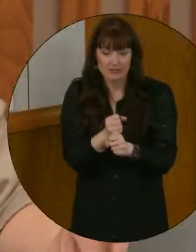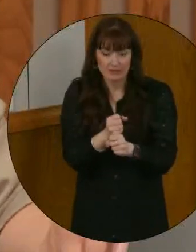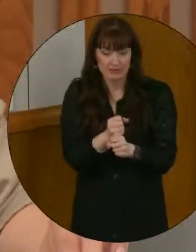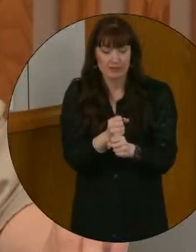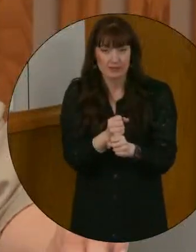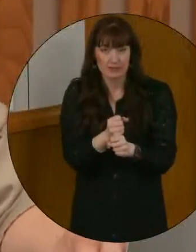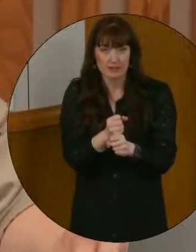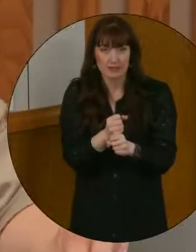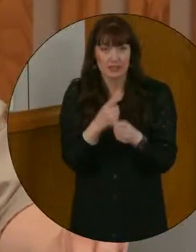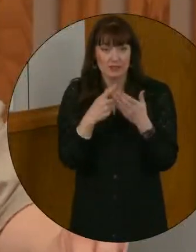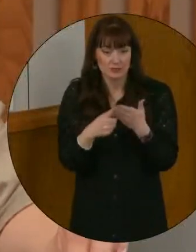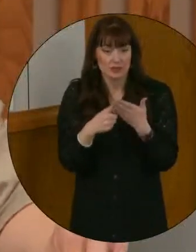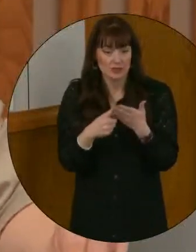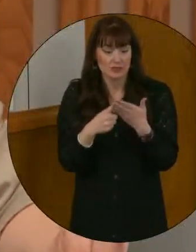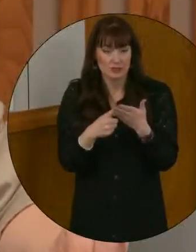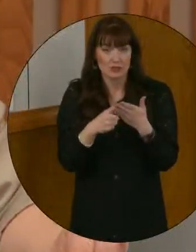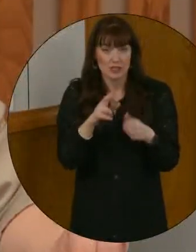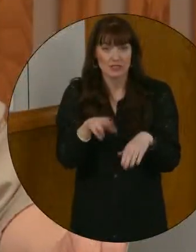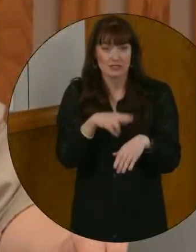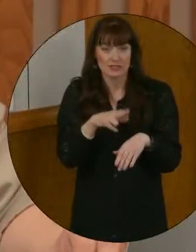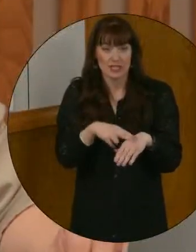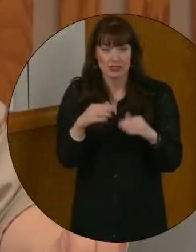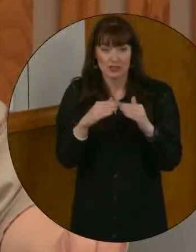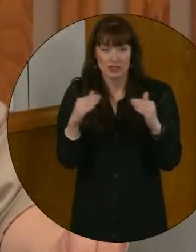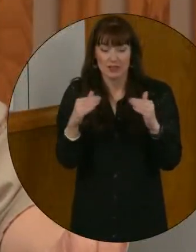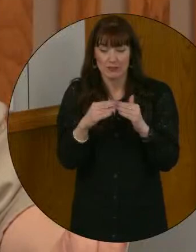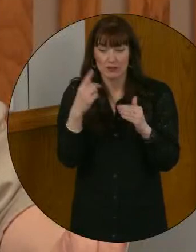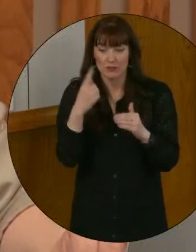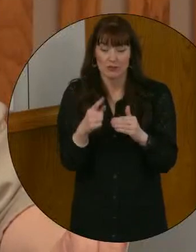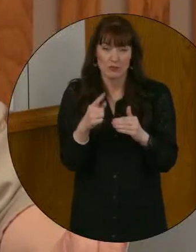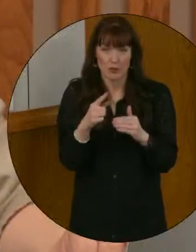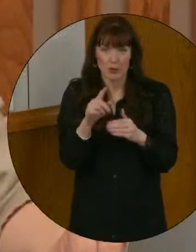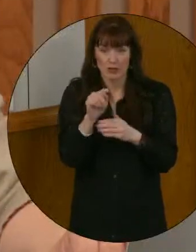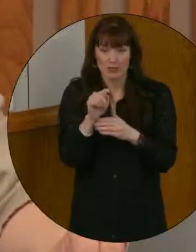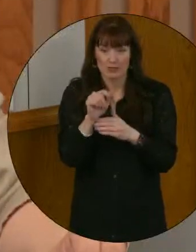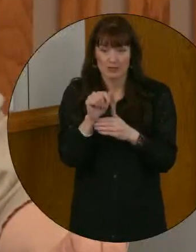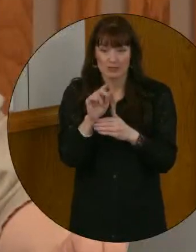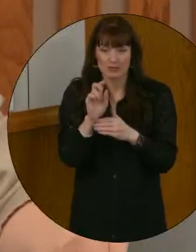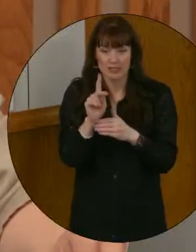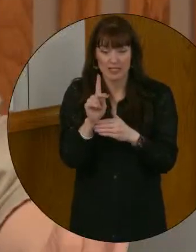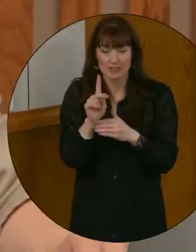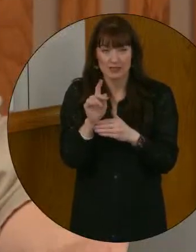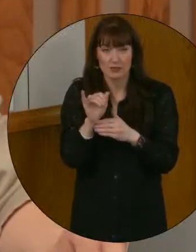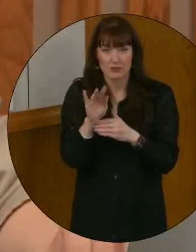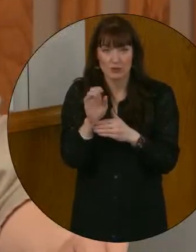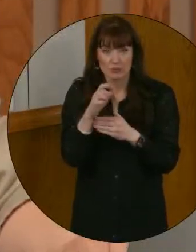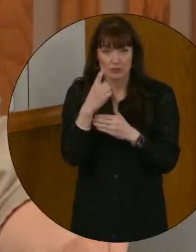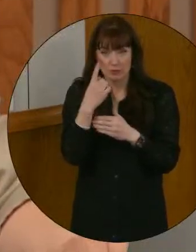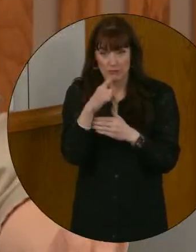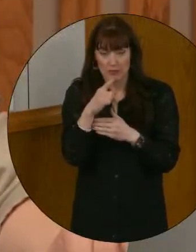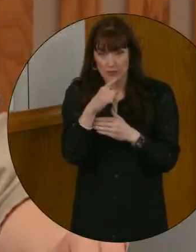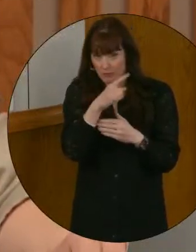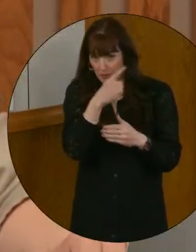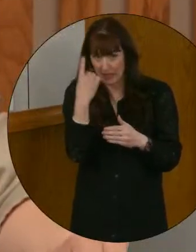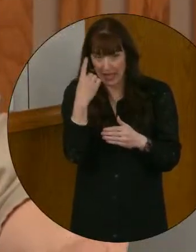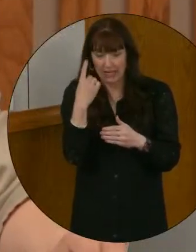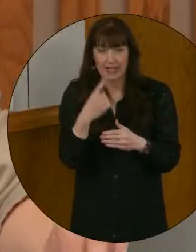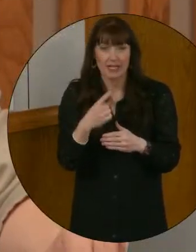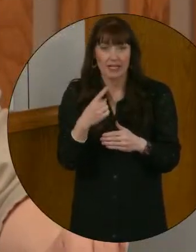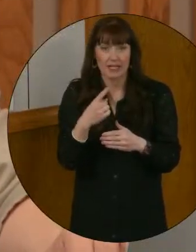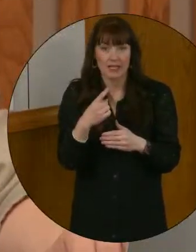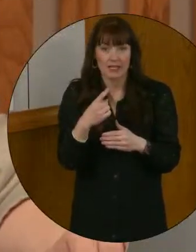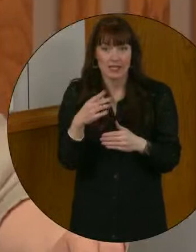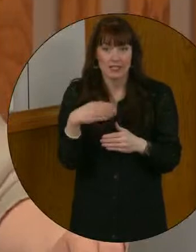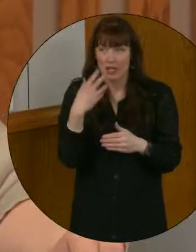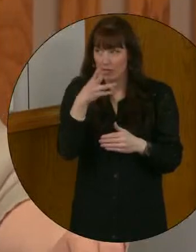the conversation at the national level around the task force of Black and young men and boys.